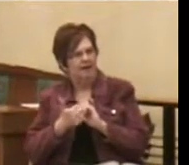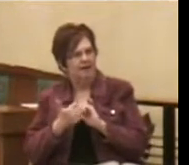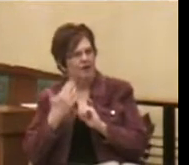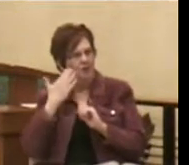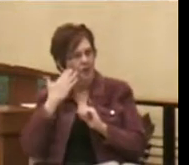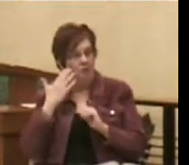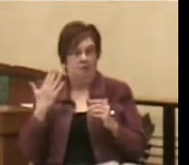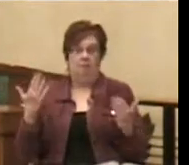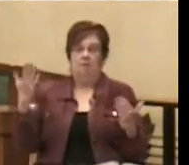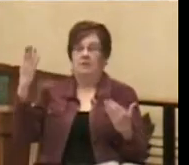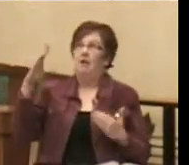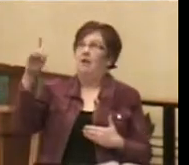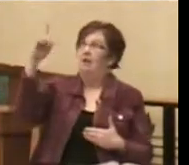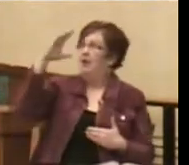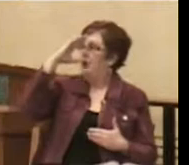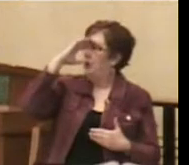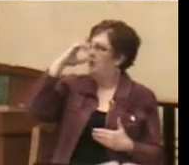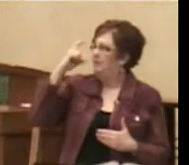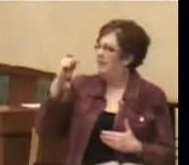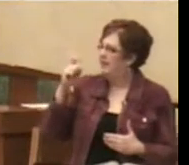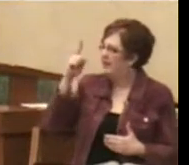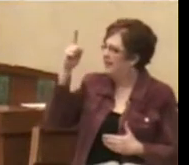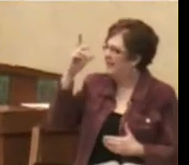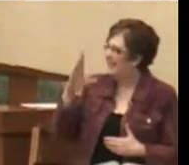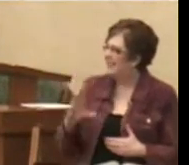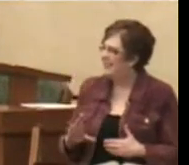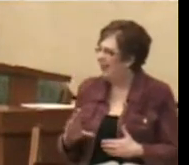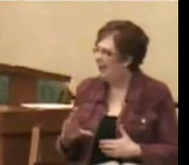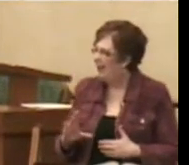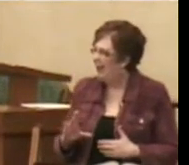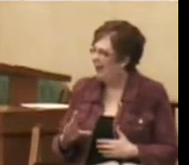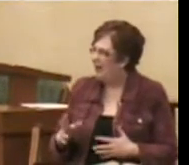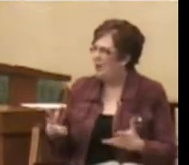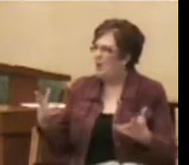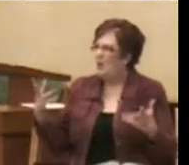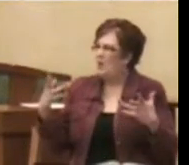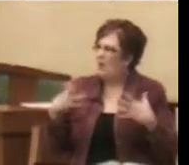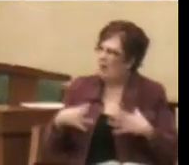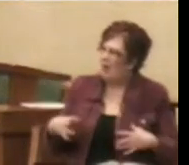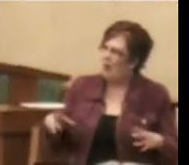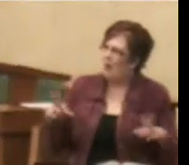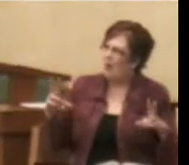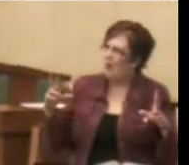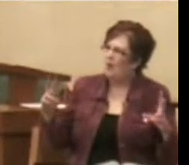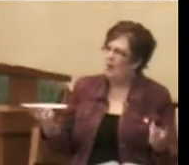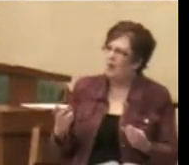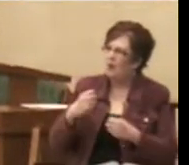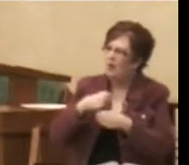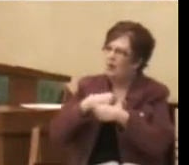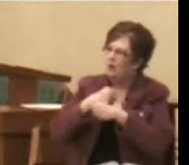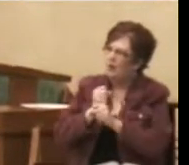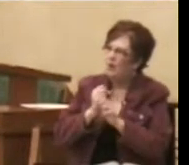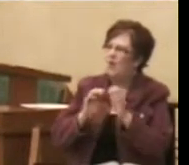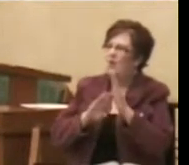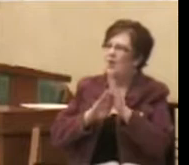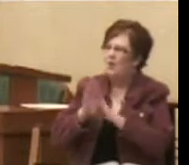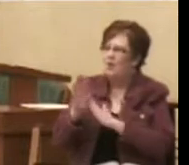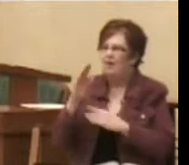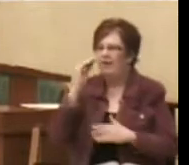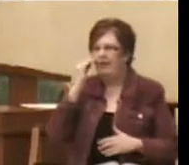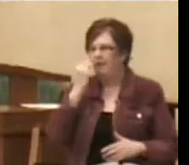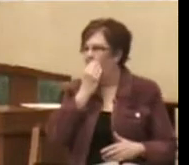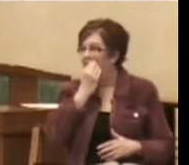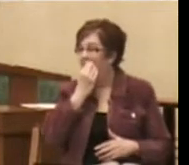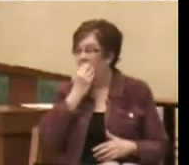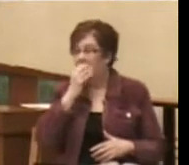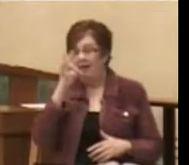God knows, because it is God who clothes the flower. And if God